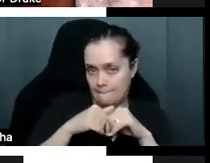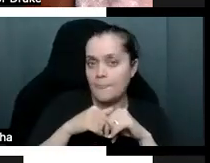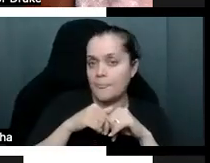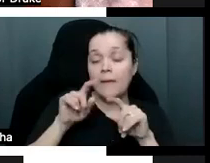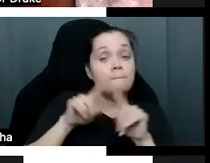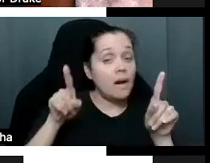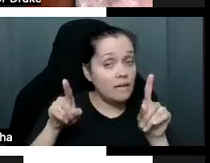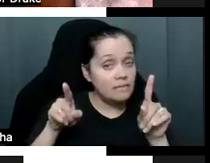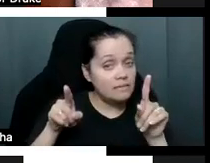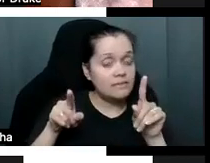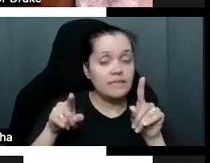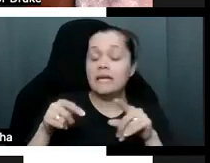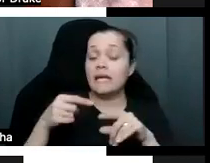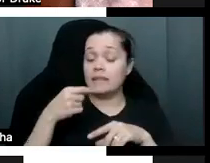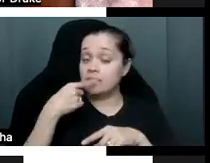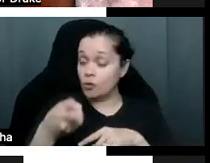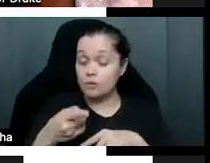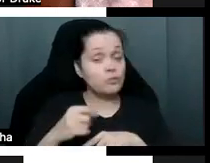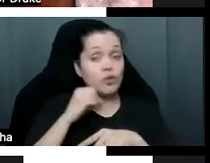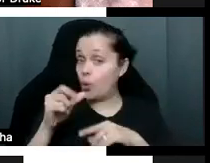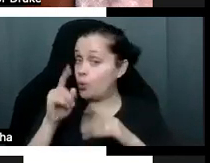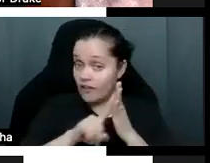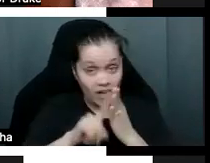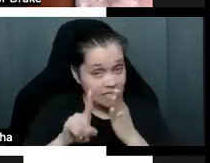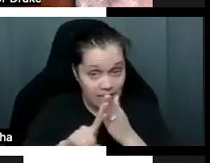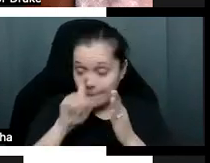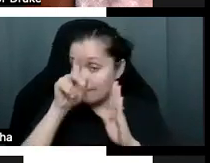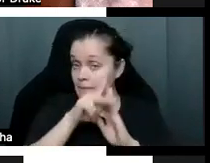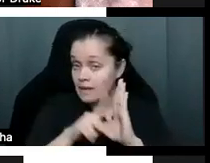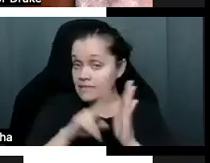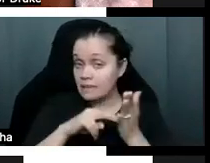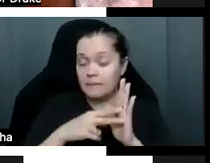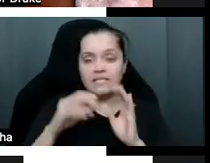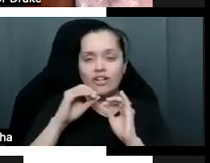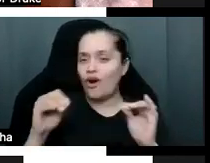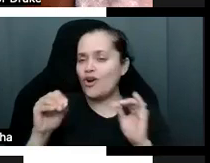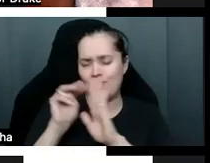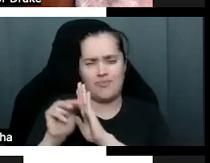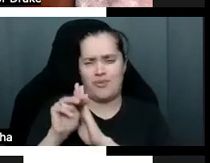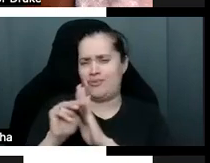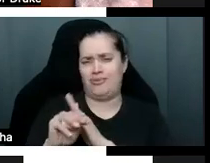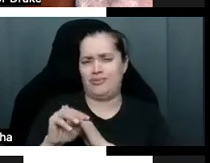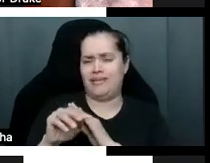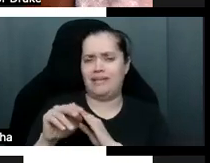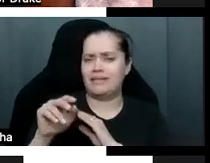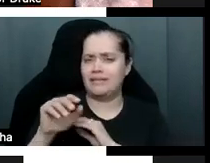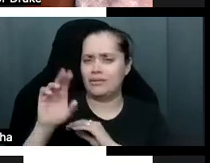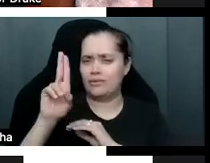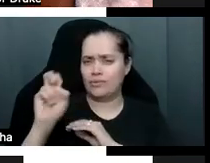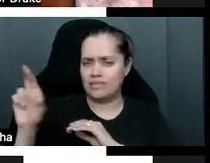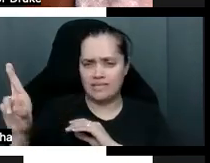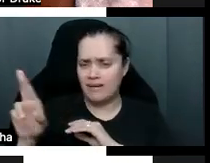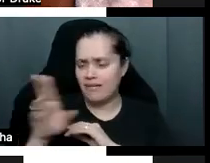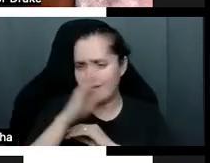he's told not to investigate it because the policy is that there are no murders in the Soviet Union